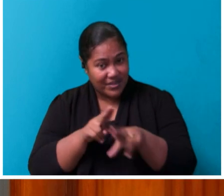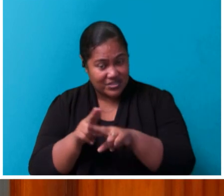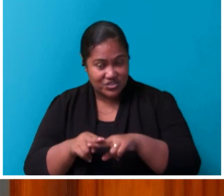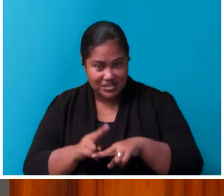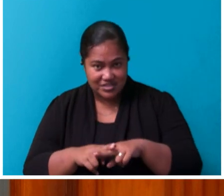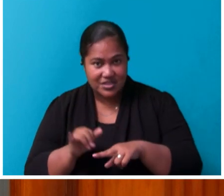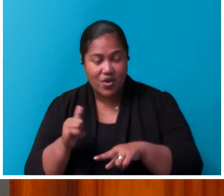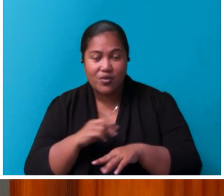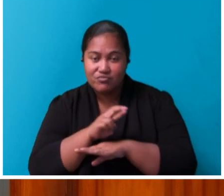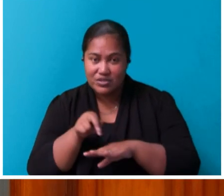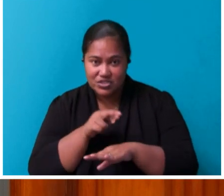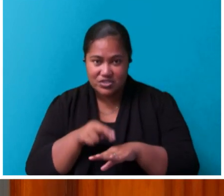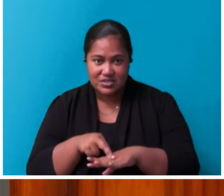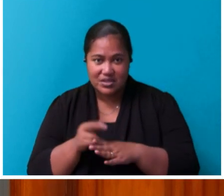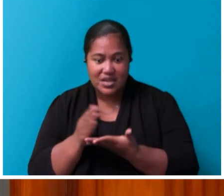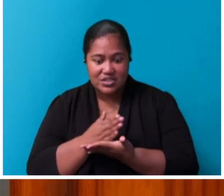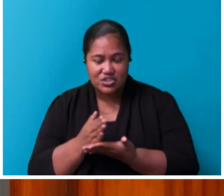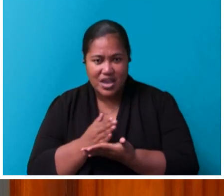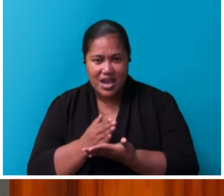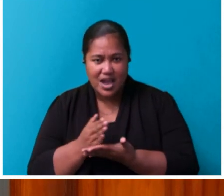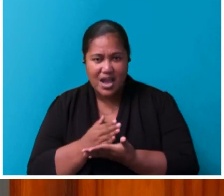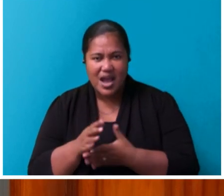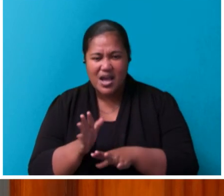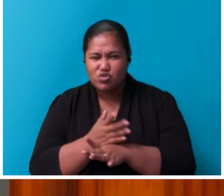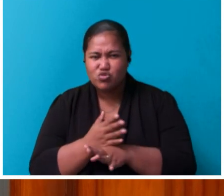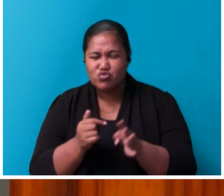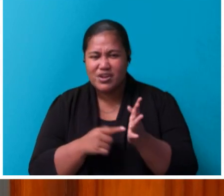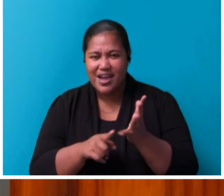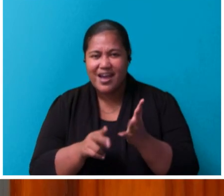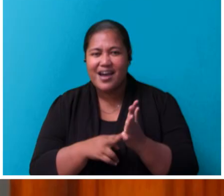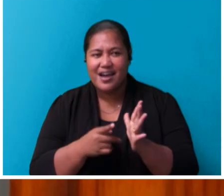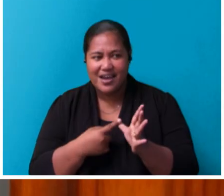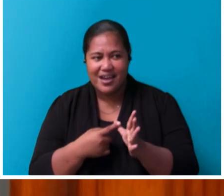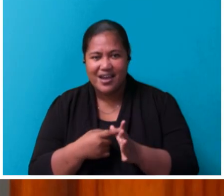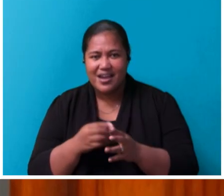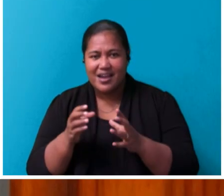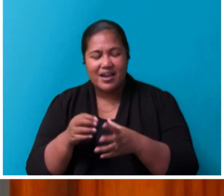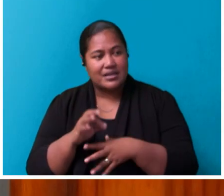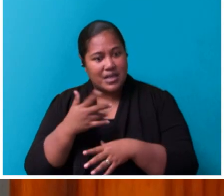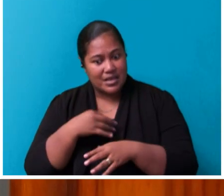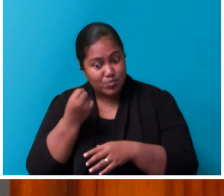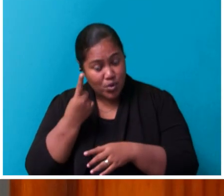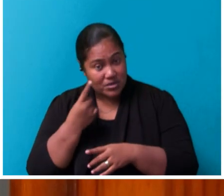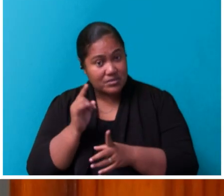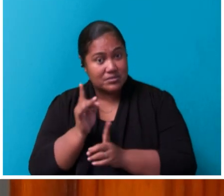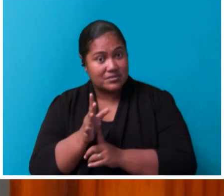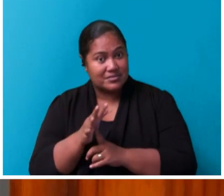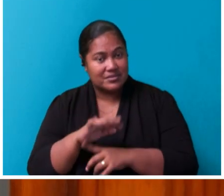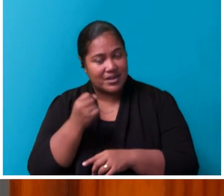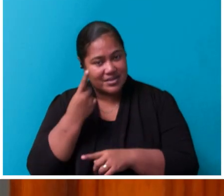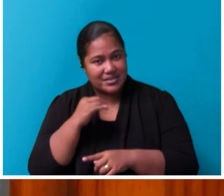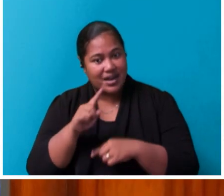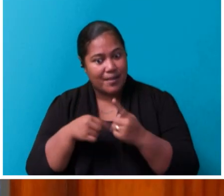the region's shared tuna stocks, it is important to understand the challenges that comes with managing